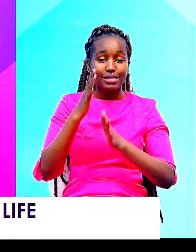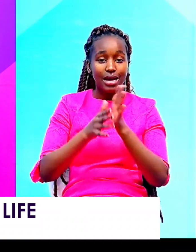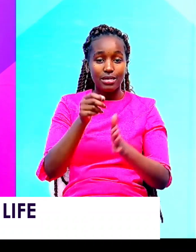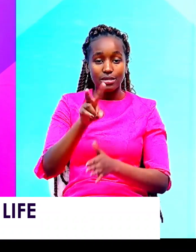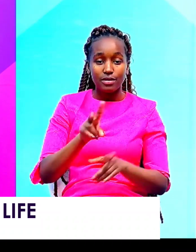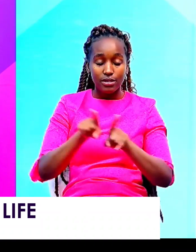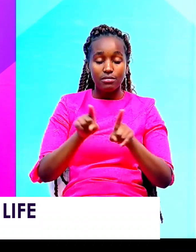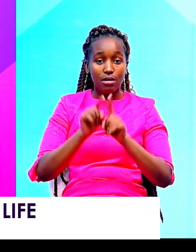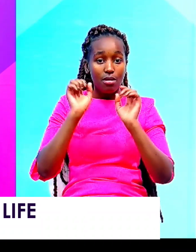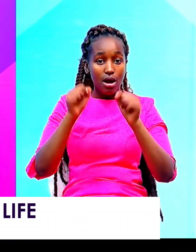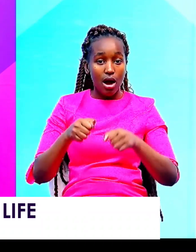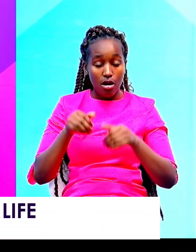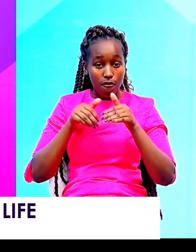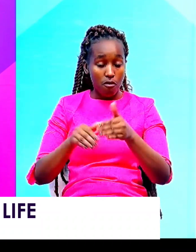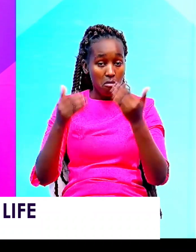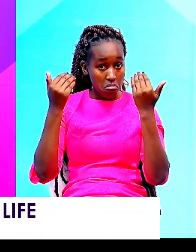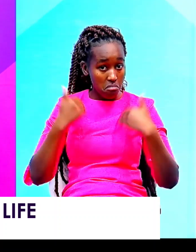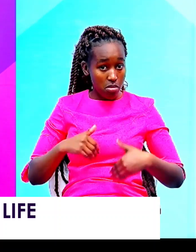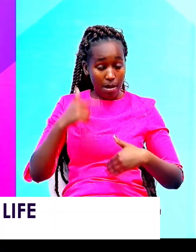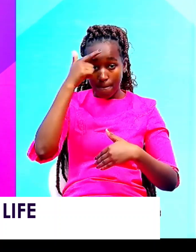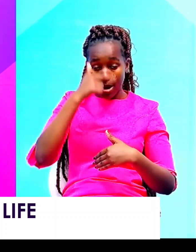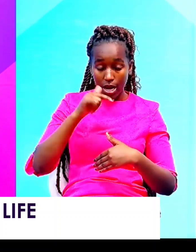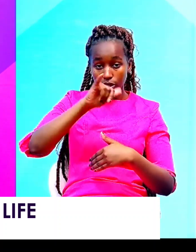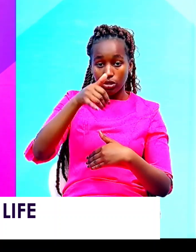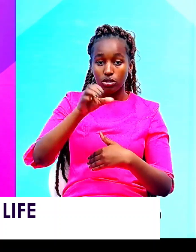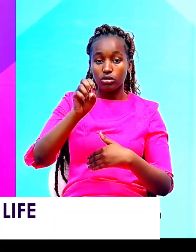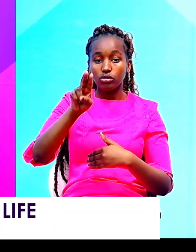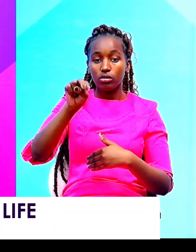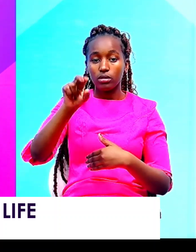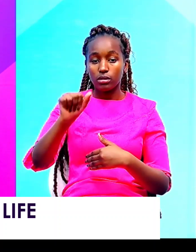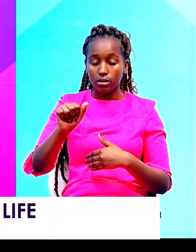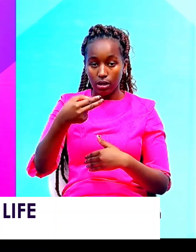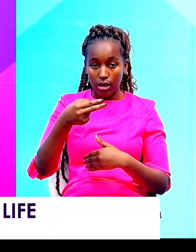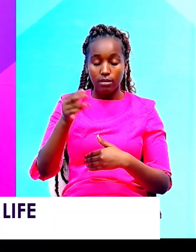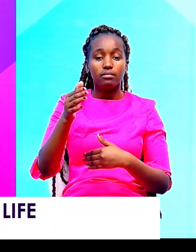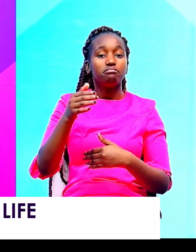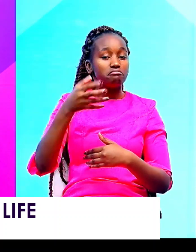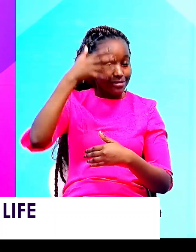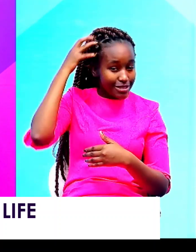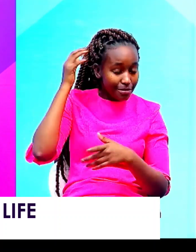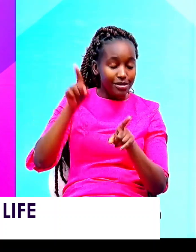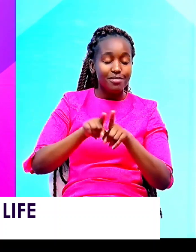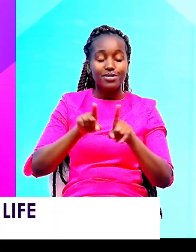follow me on Blind Jonah Simba, TikTok Blind Jonah Simba. Follow me